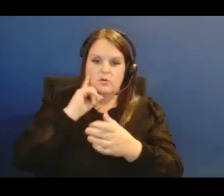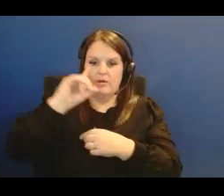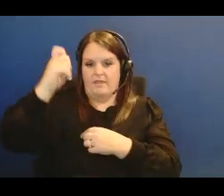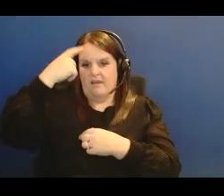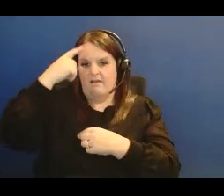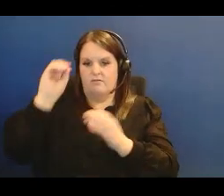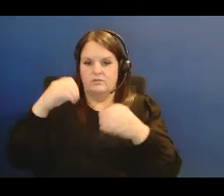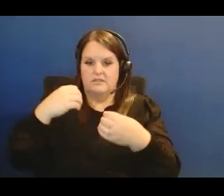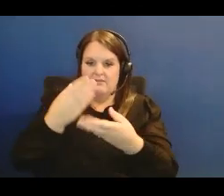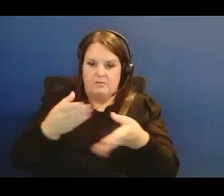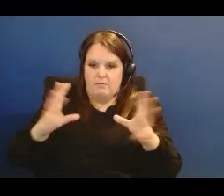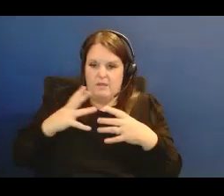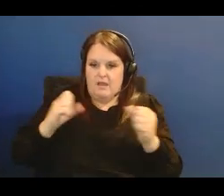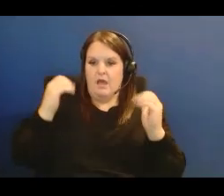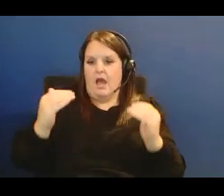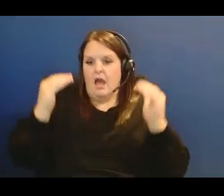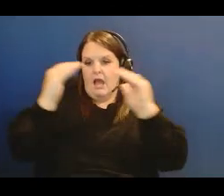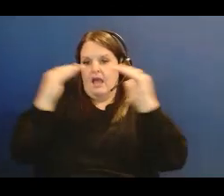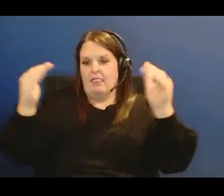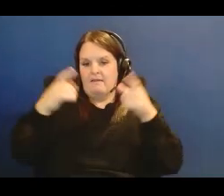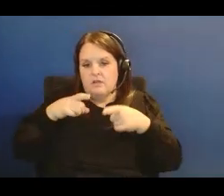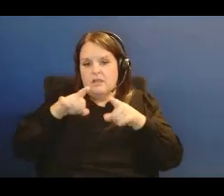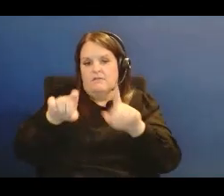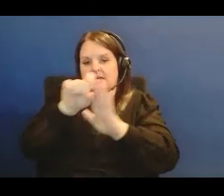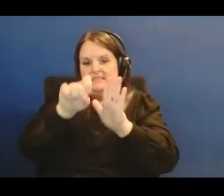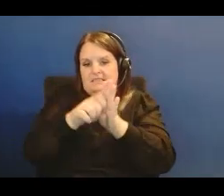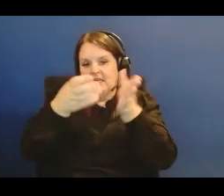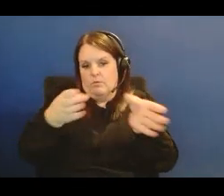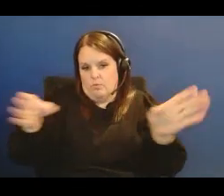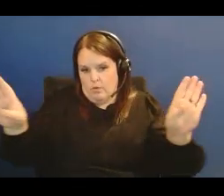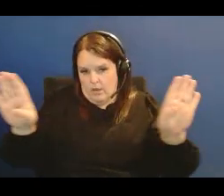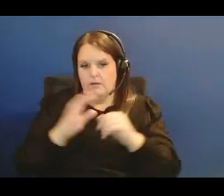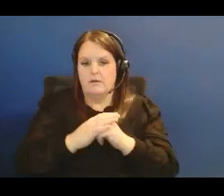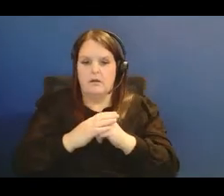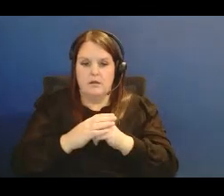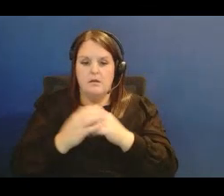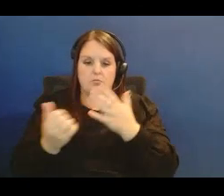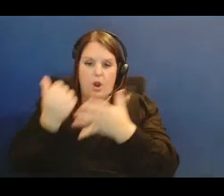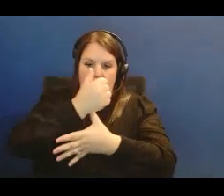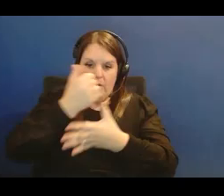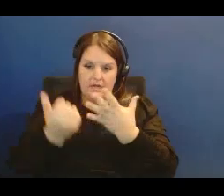enabling high-level alignment on statewide and strategic priorities.